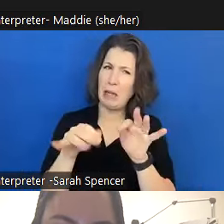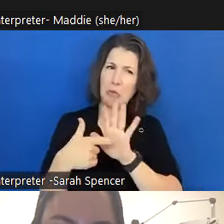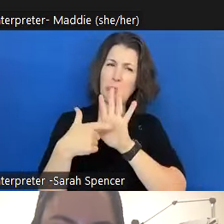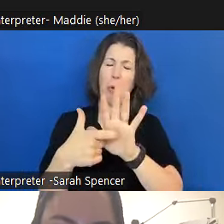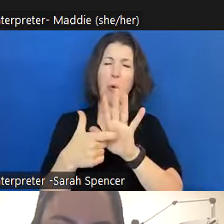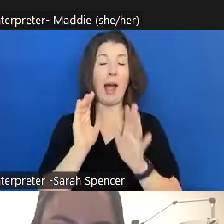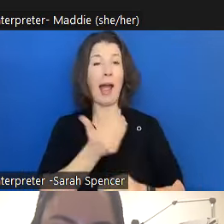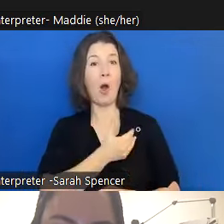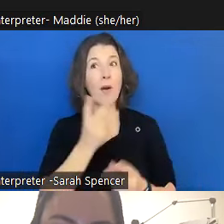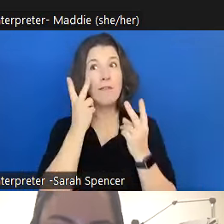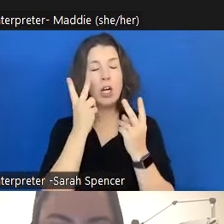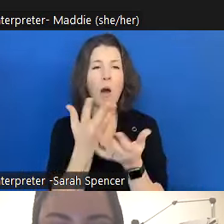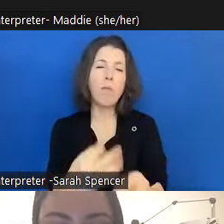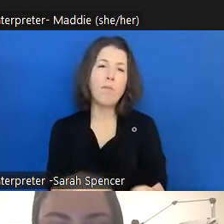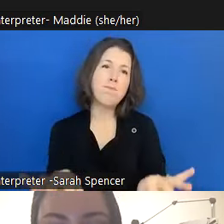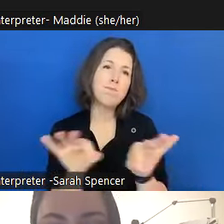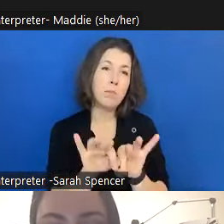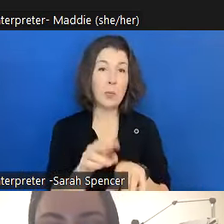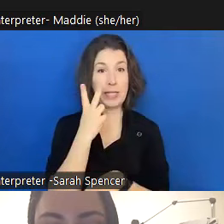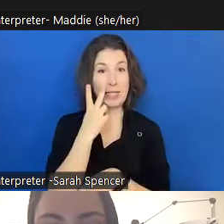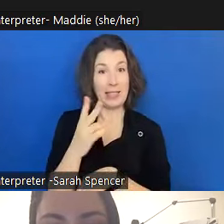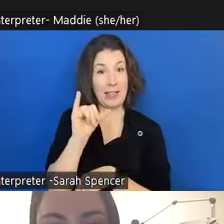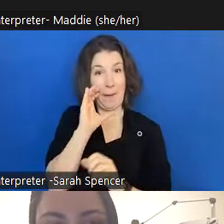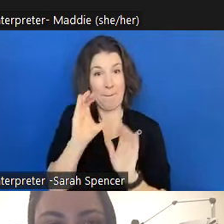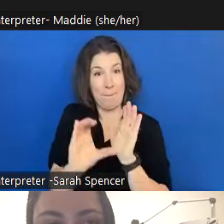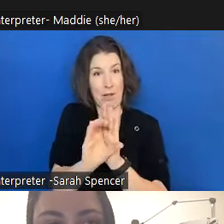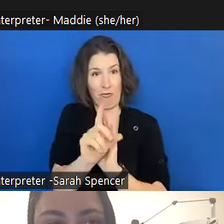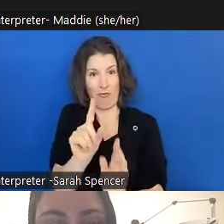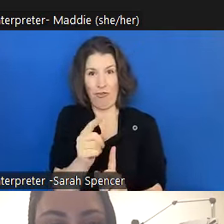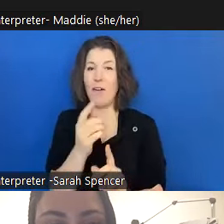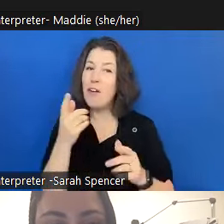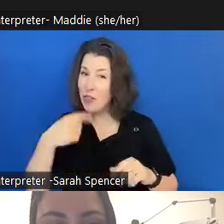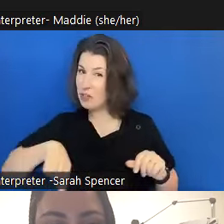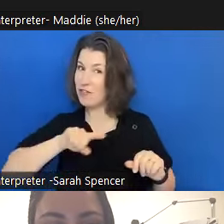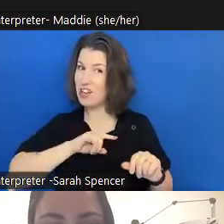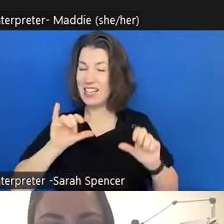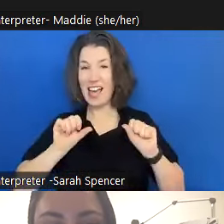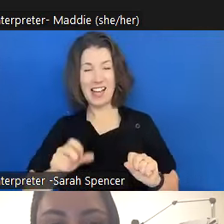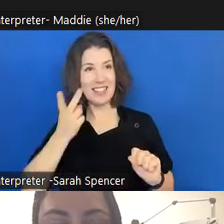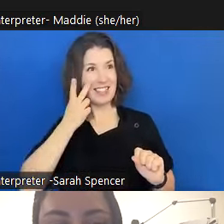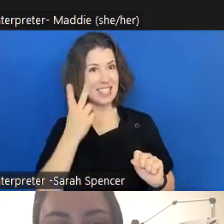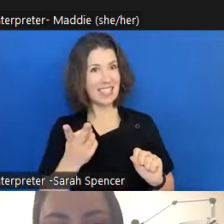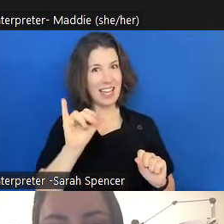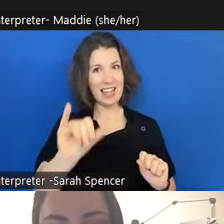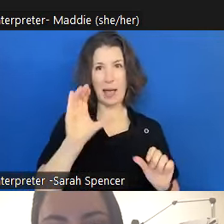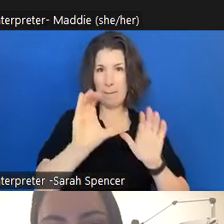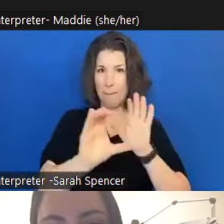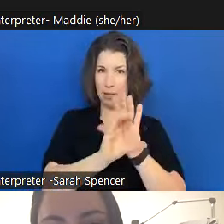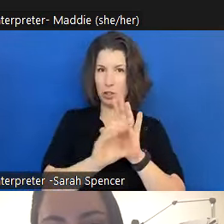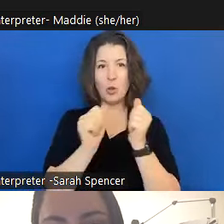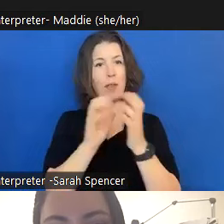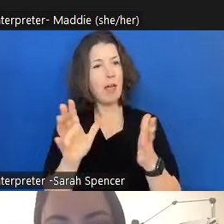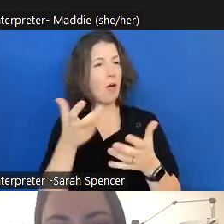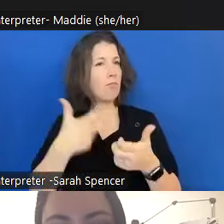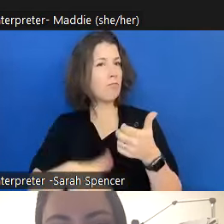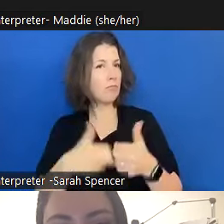is. As we look at this picture alone, we have, for those of us that are sighted and are able to see this picture without any